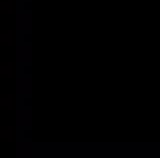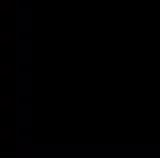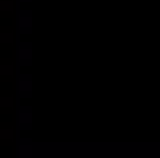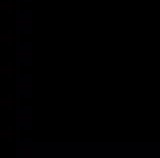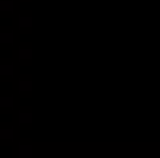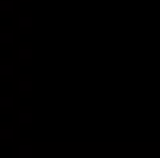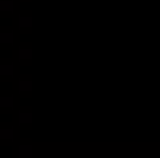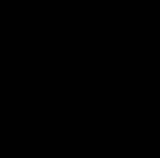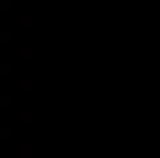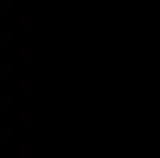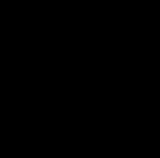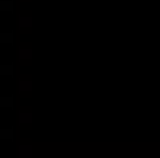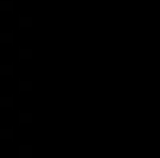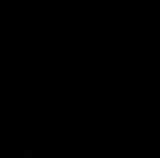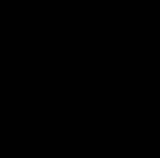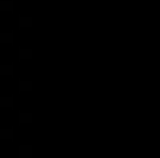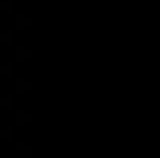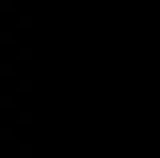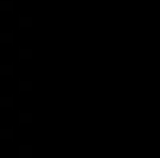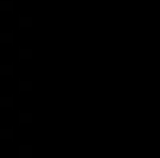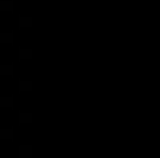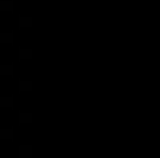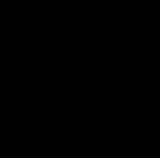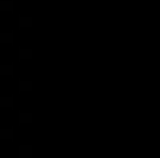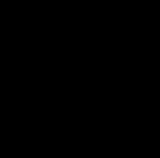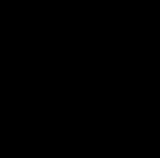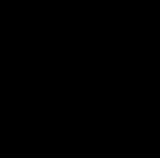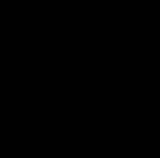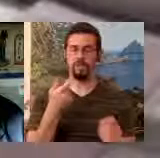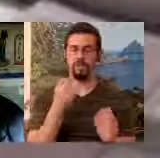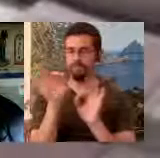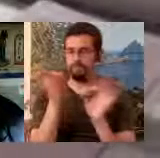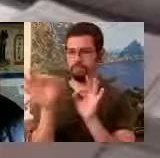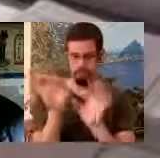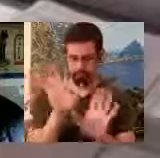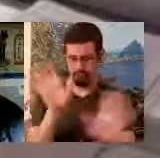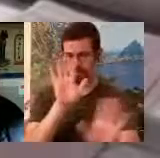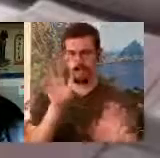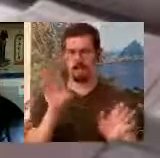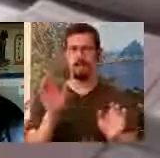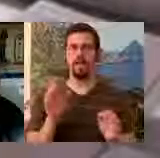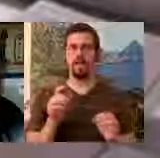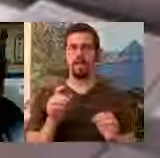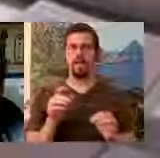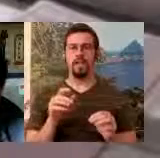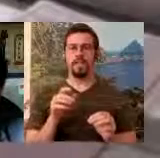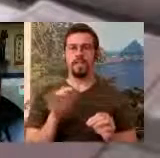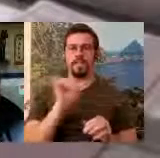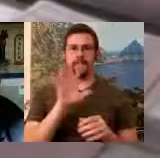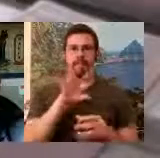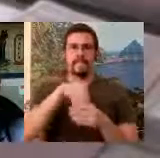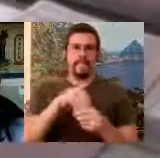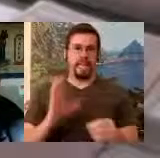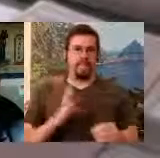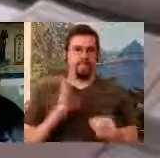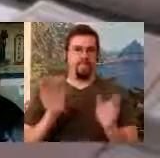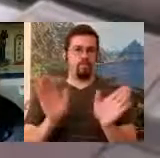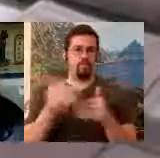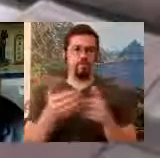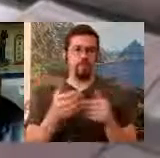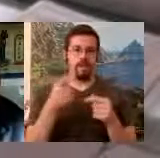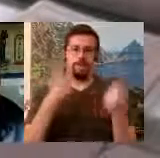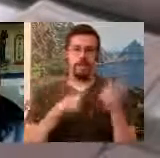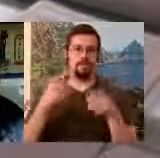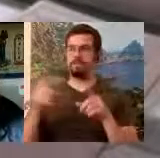just invited Eddie, so I get a little distracted. You have to forgive me. It's just the way this is. This is like being in a living room where all kinds of things get